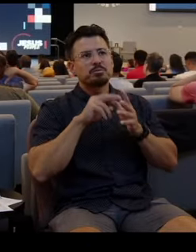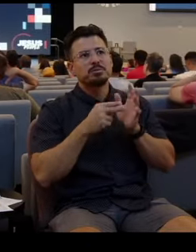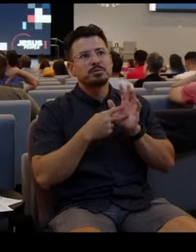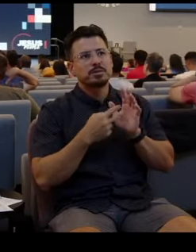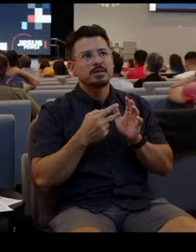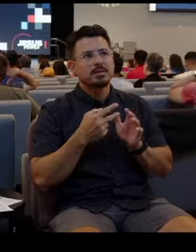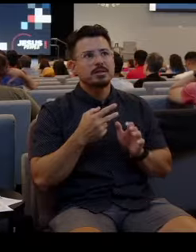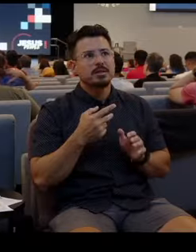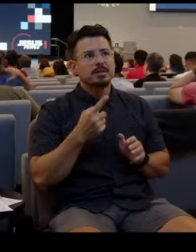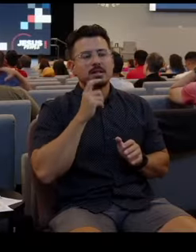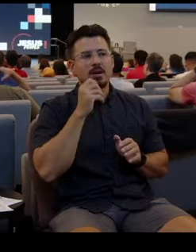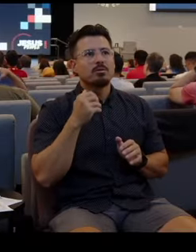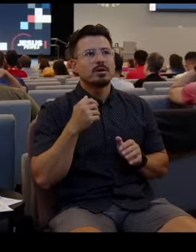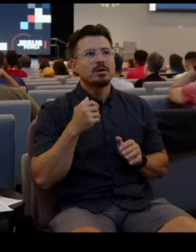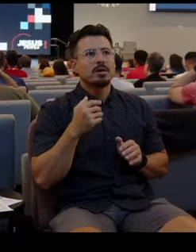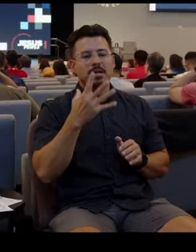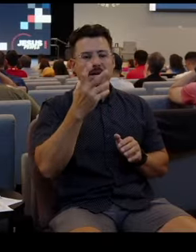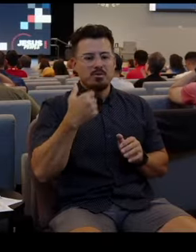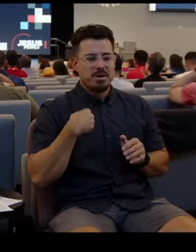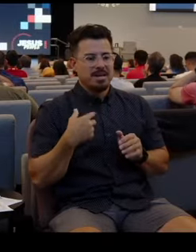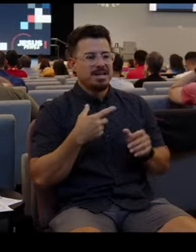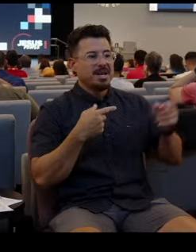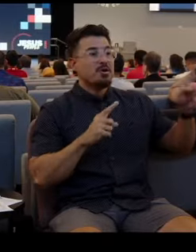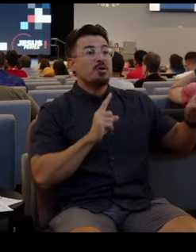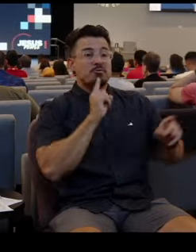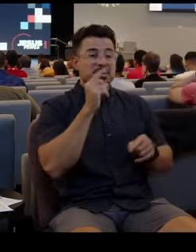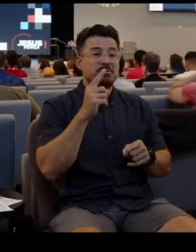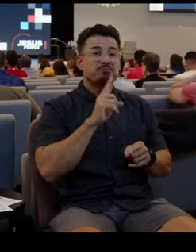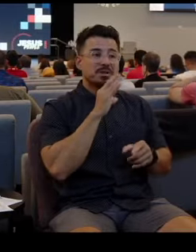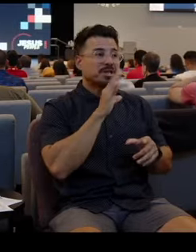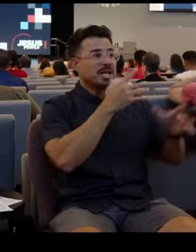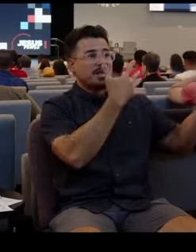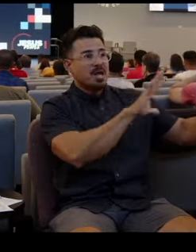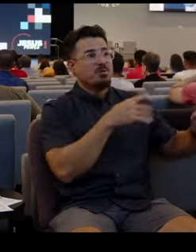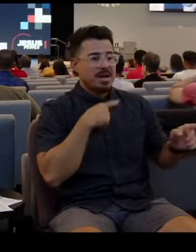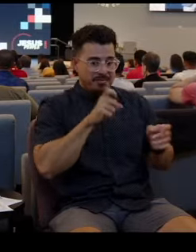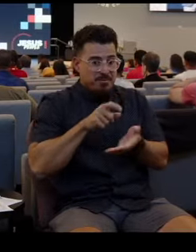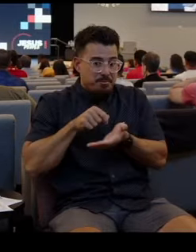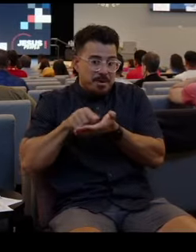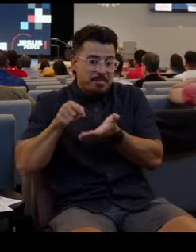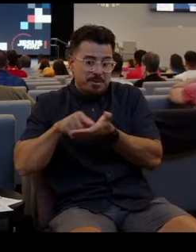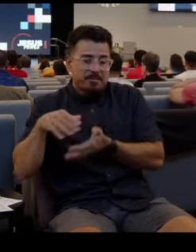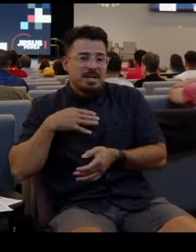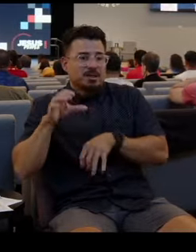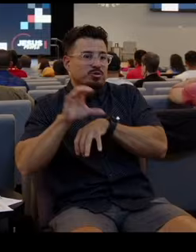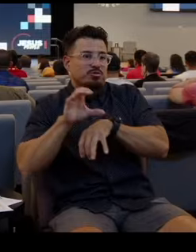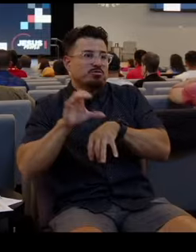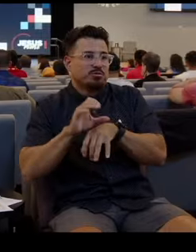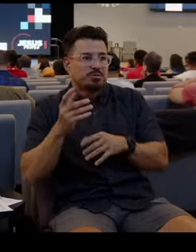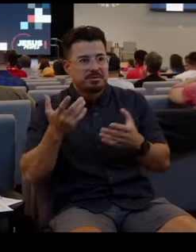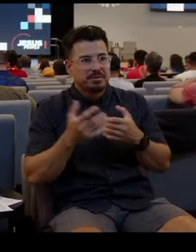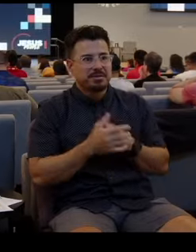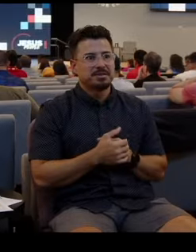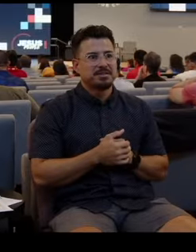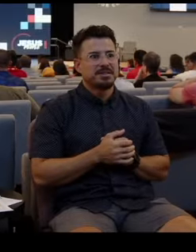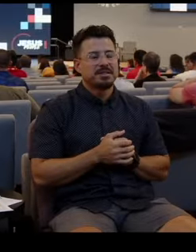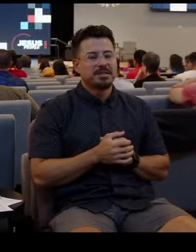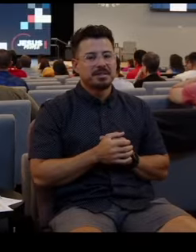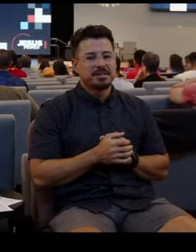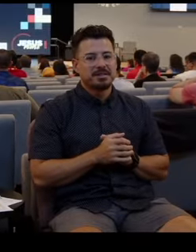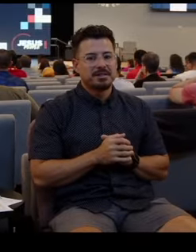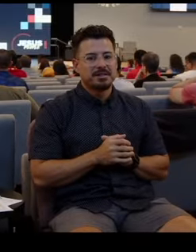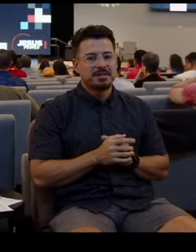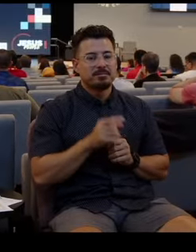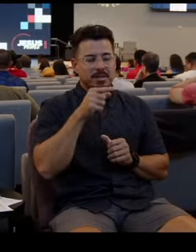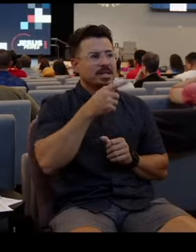our unpaid mortgage bills going to Prescott, which makes total sense to me. And I would say the same thing. They did